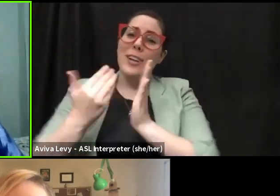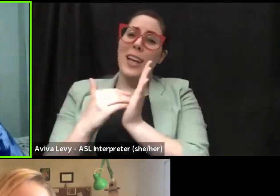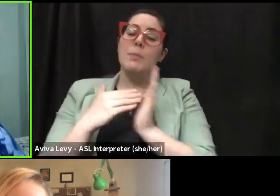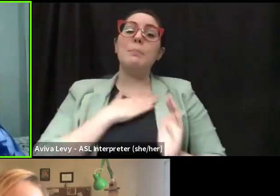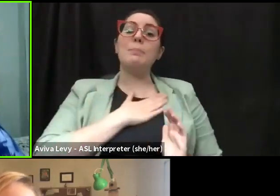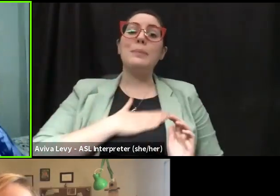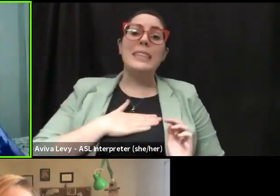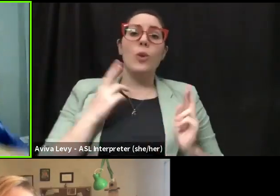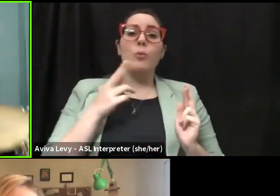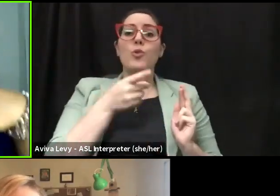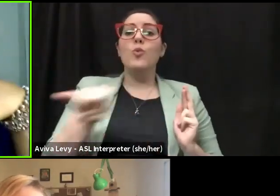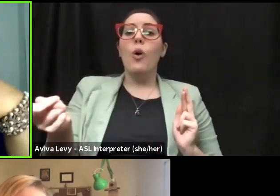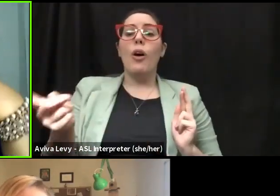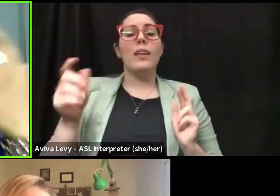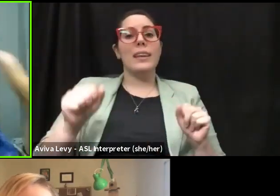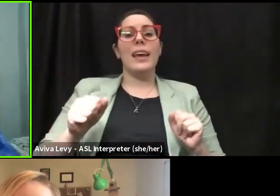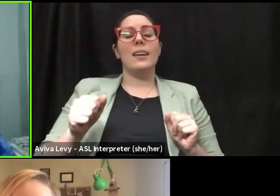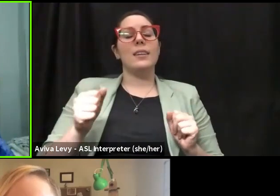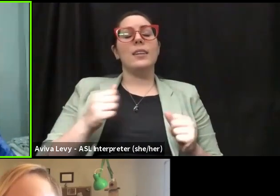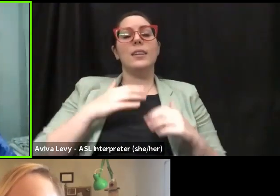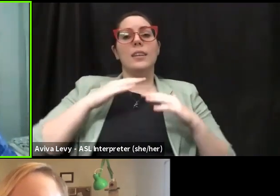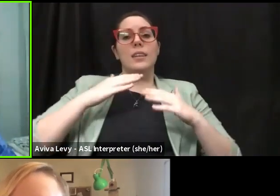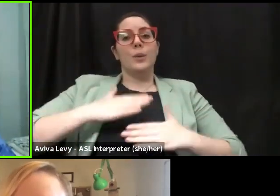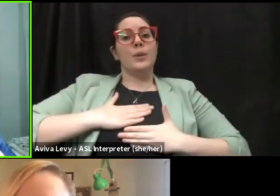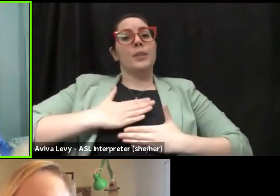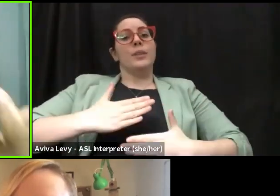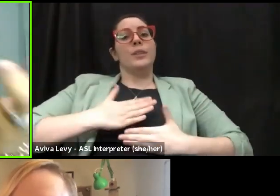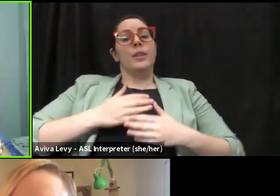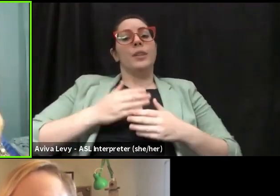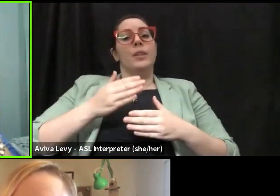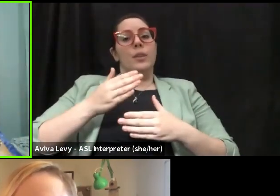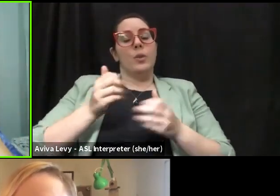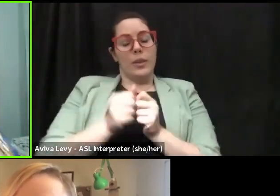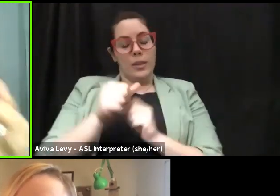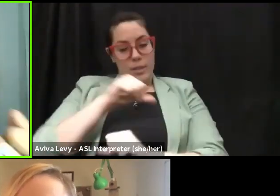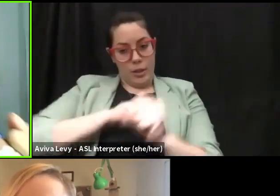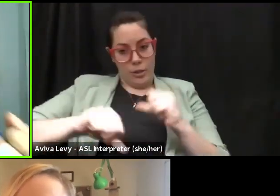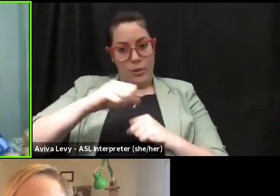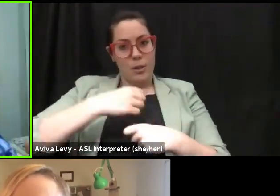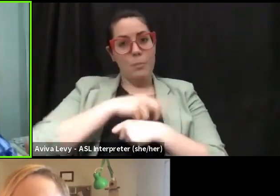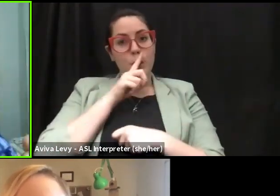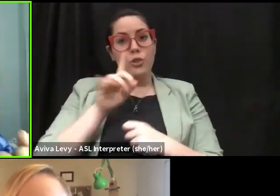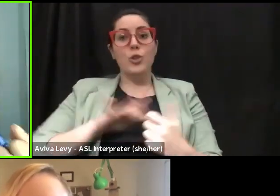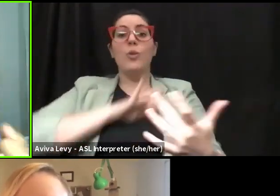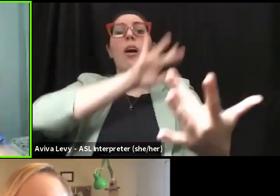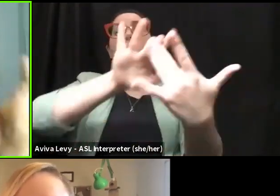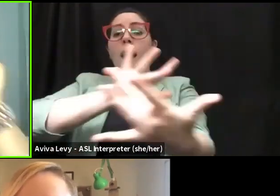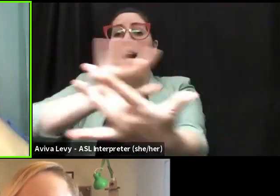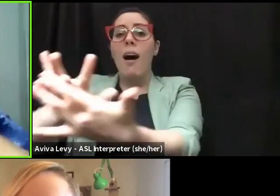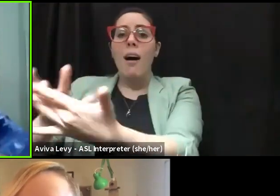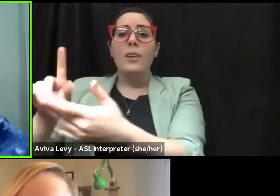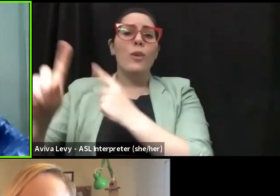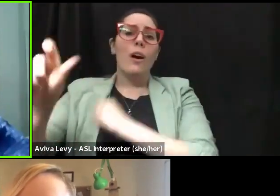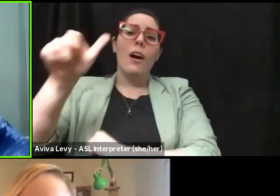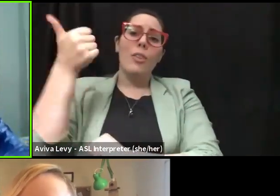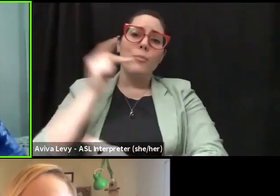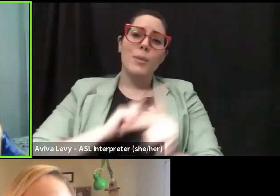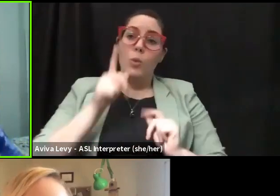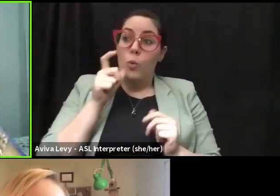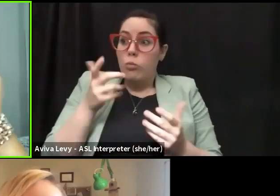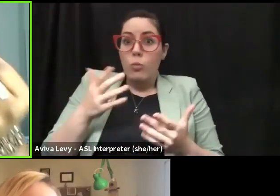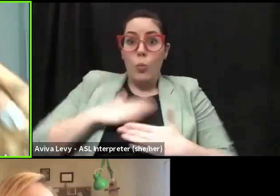can breathe with us and reach across the table to artists who are dying to do something for you and find a